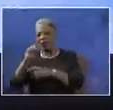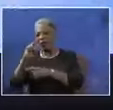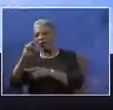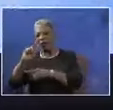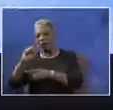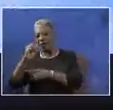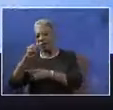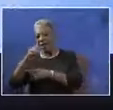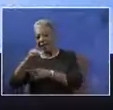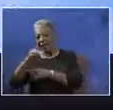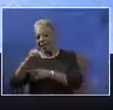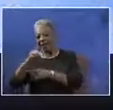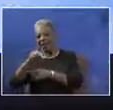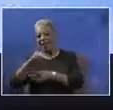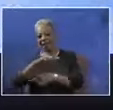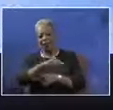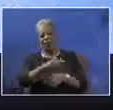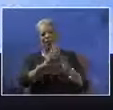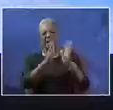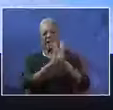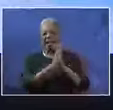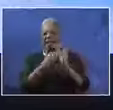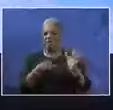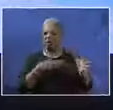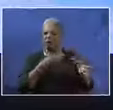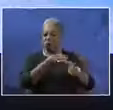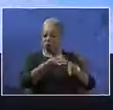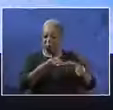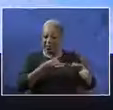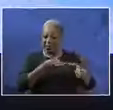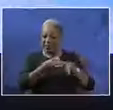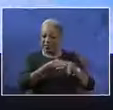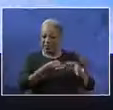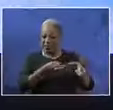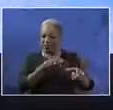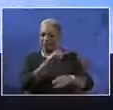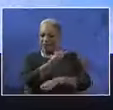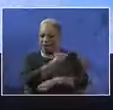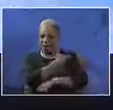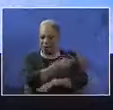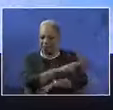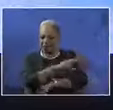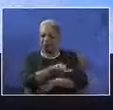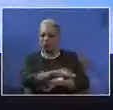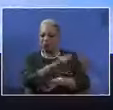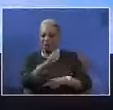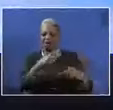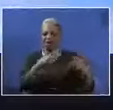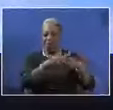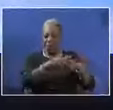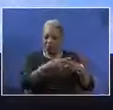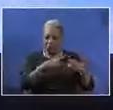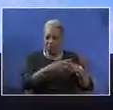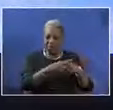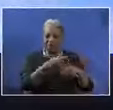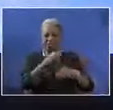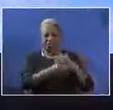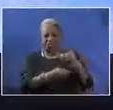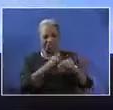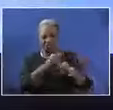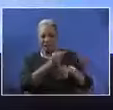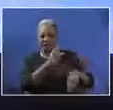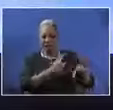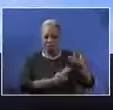he asked me to explain this because there's some other contradictions in terms of how many people were counted when you